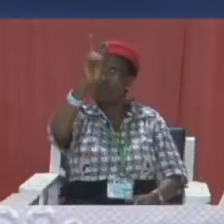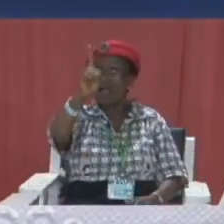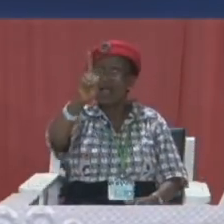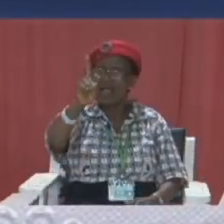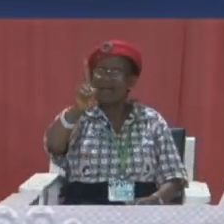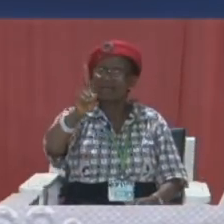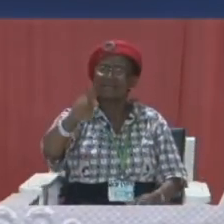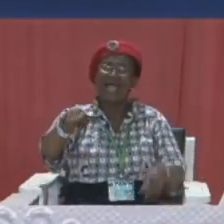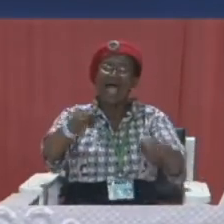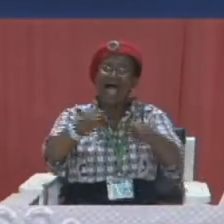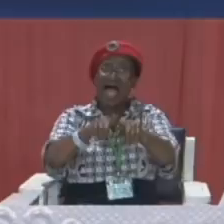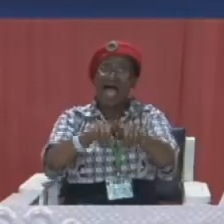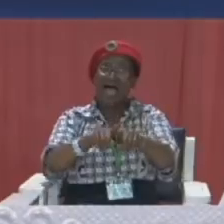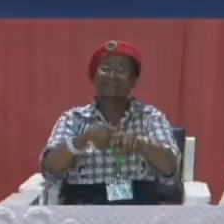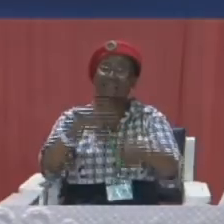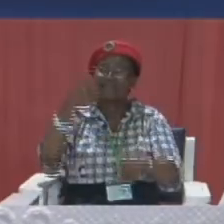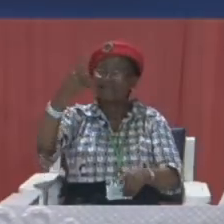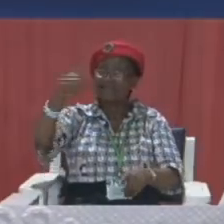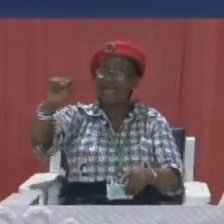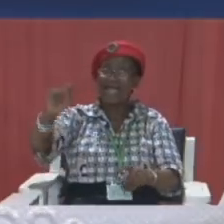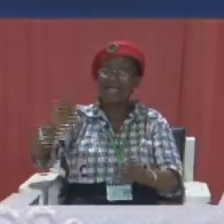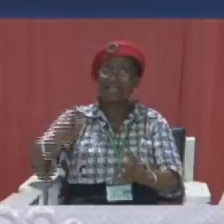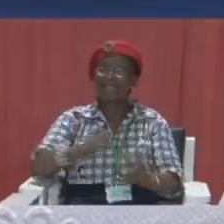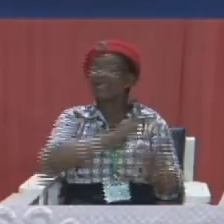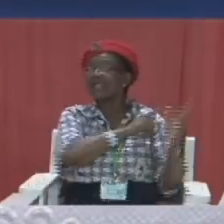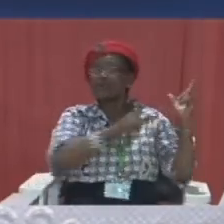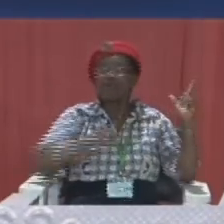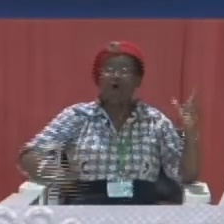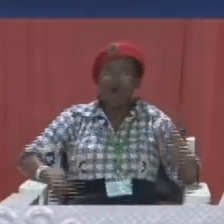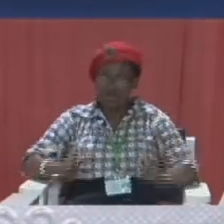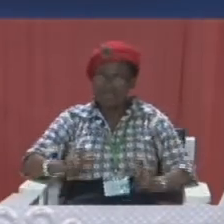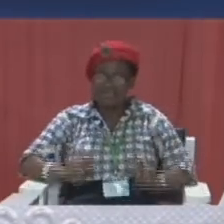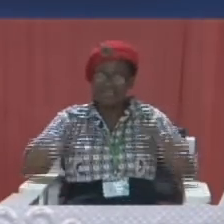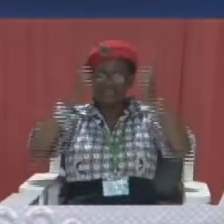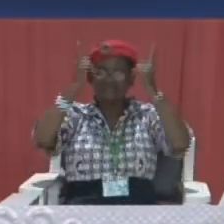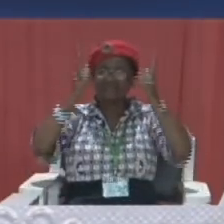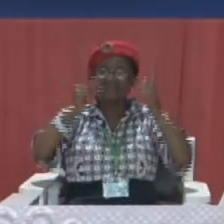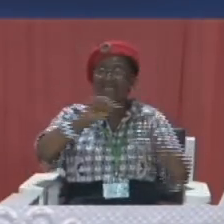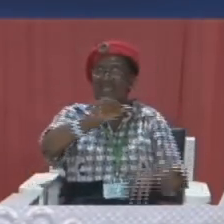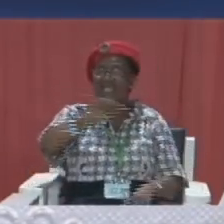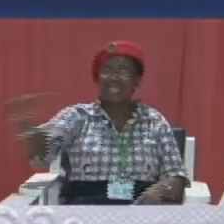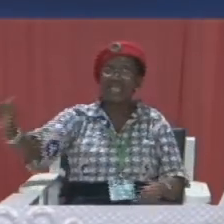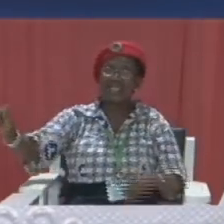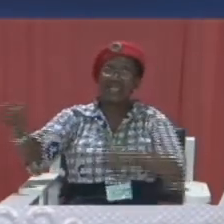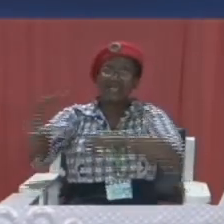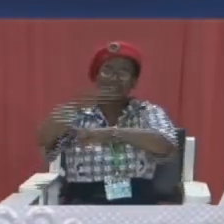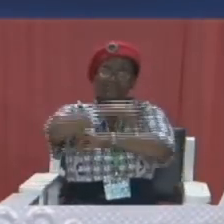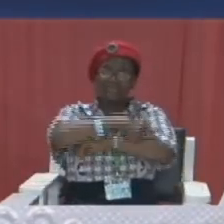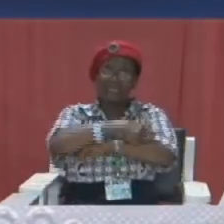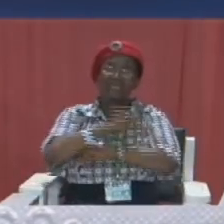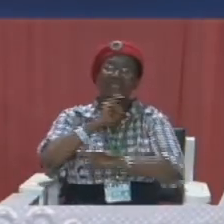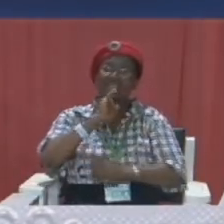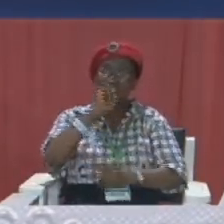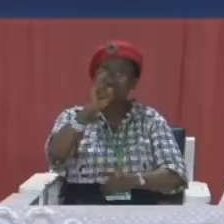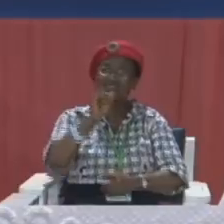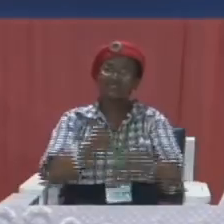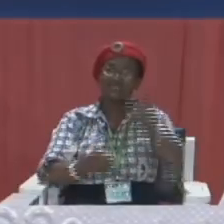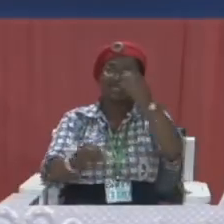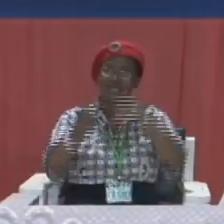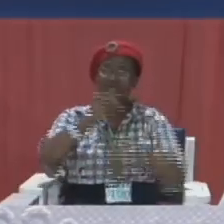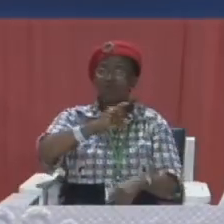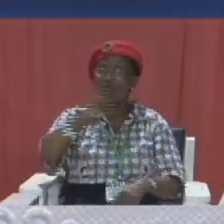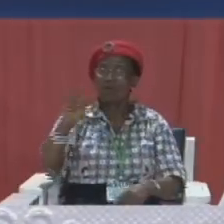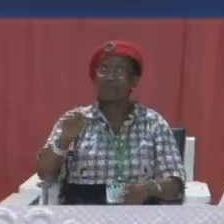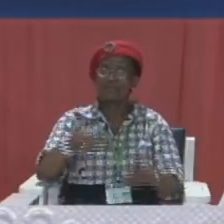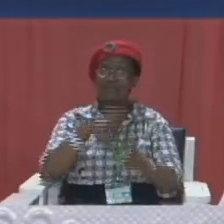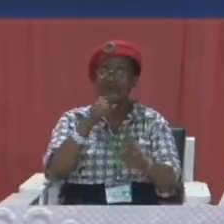As the Lord lives, a day is coming when you will go to the